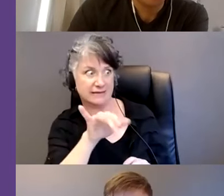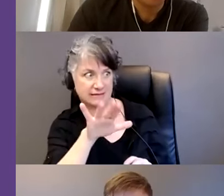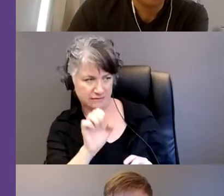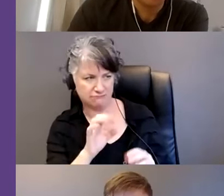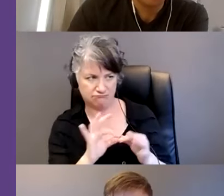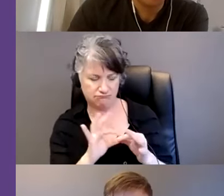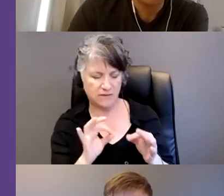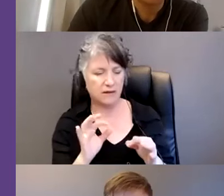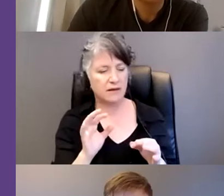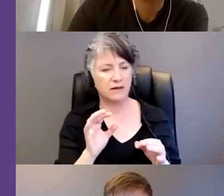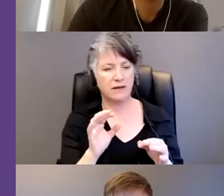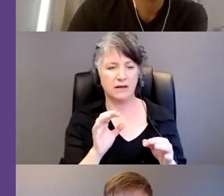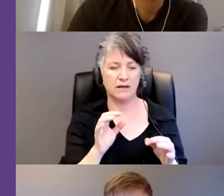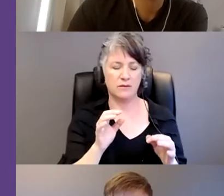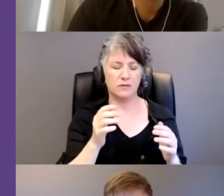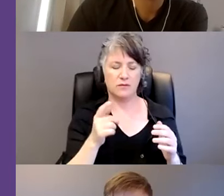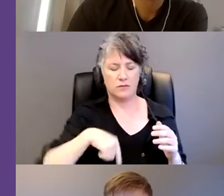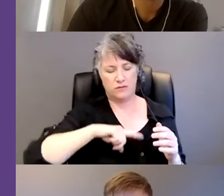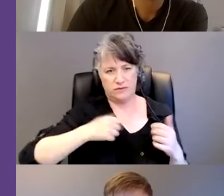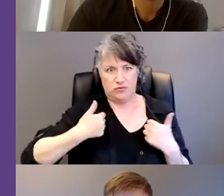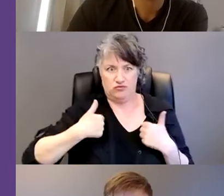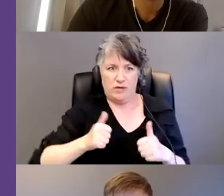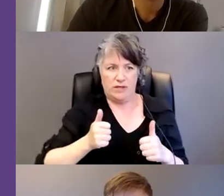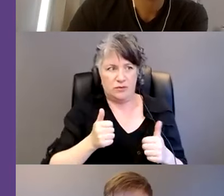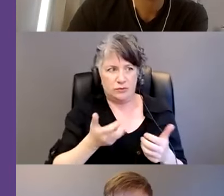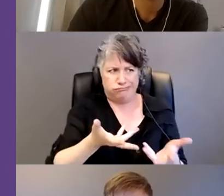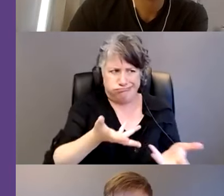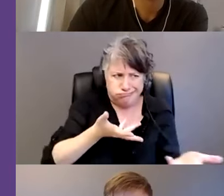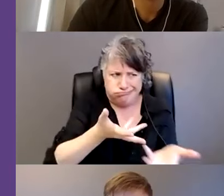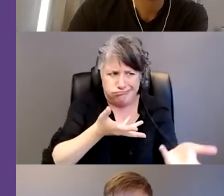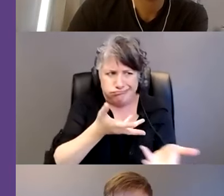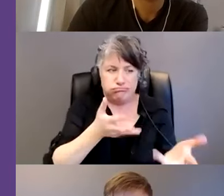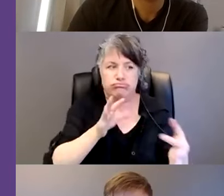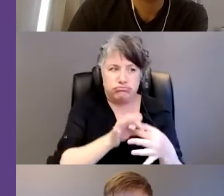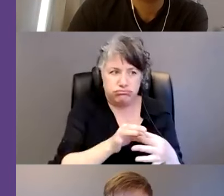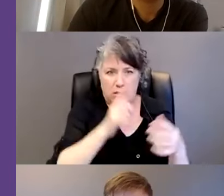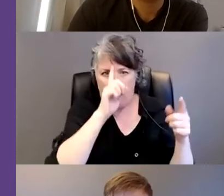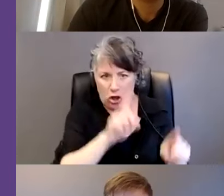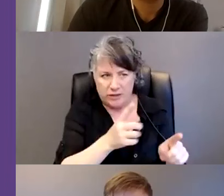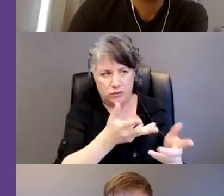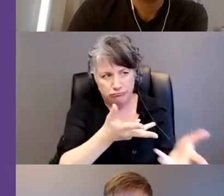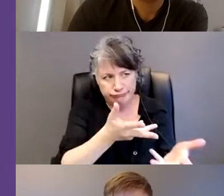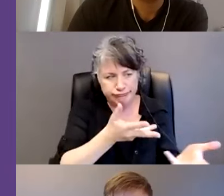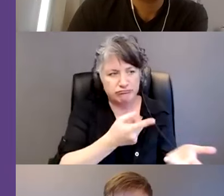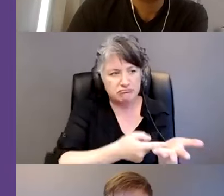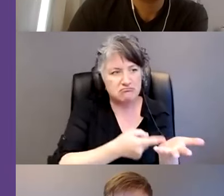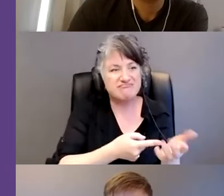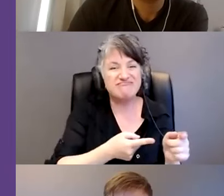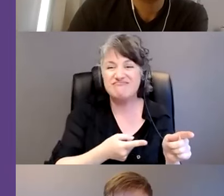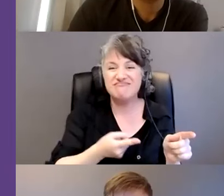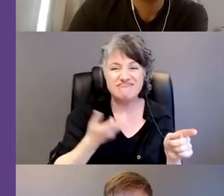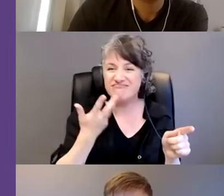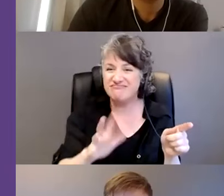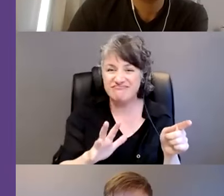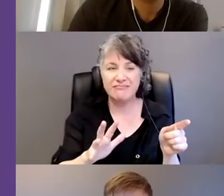we'll try everything we can to get patients to participate. And if they don't, we may have to